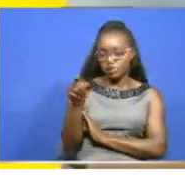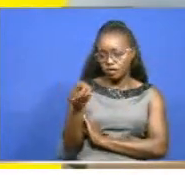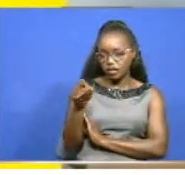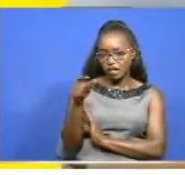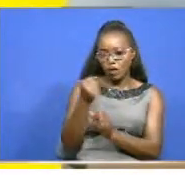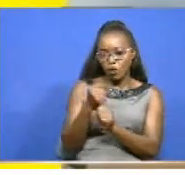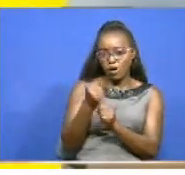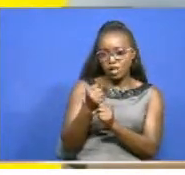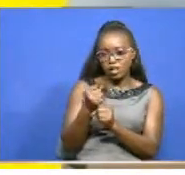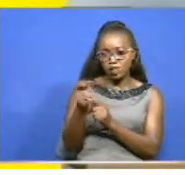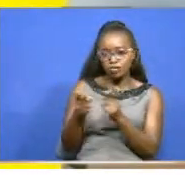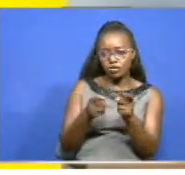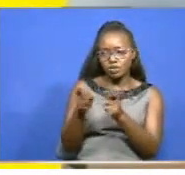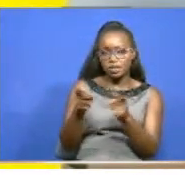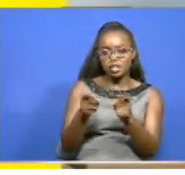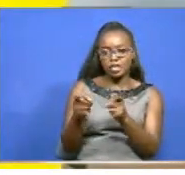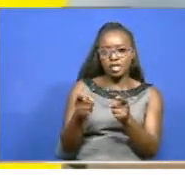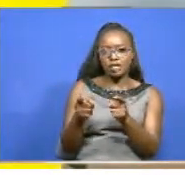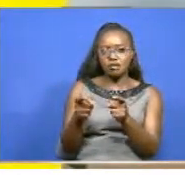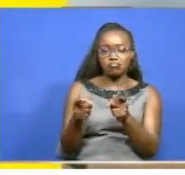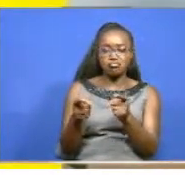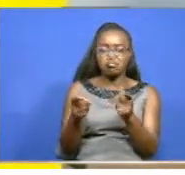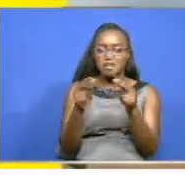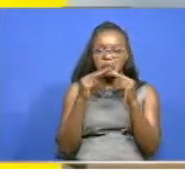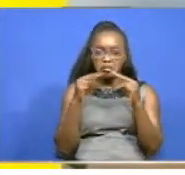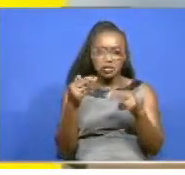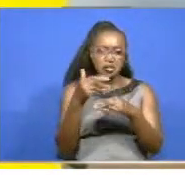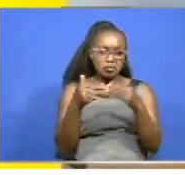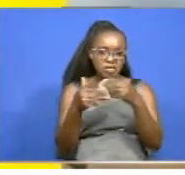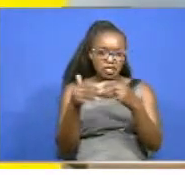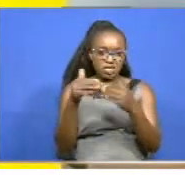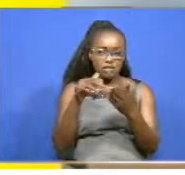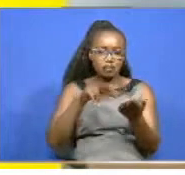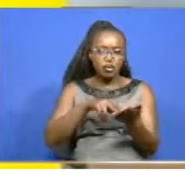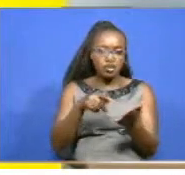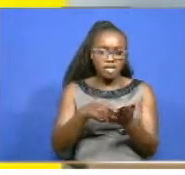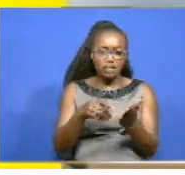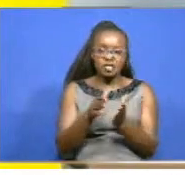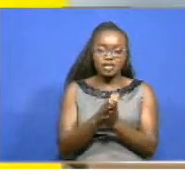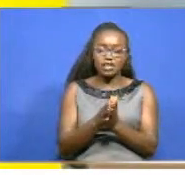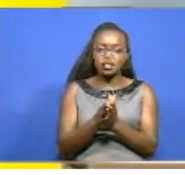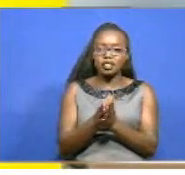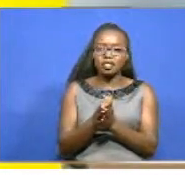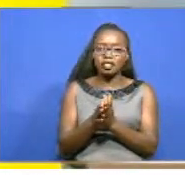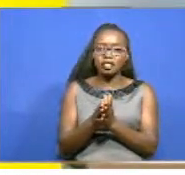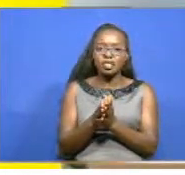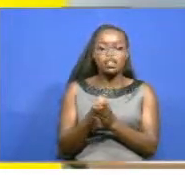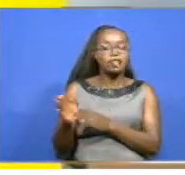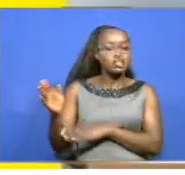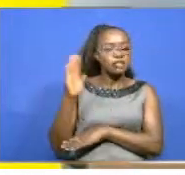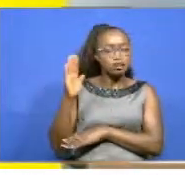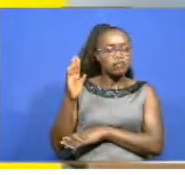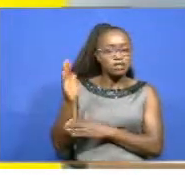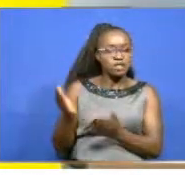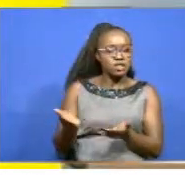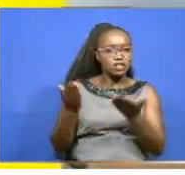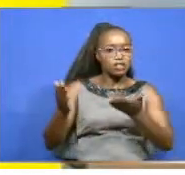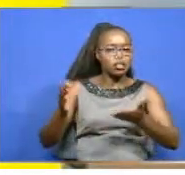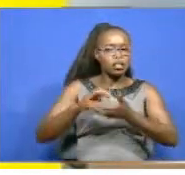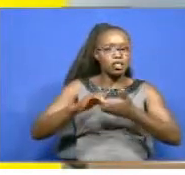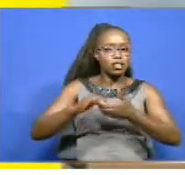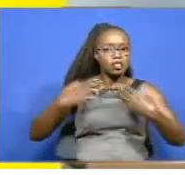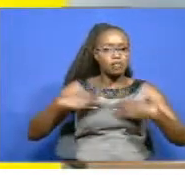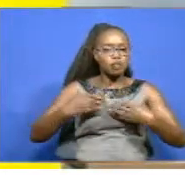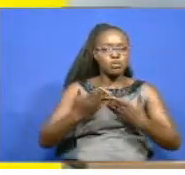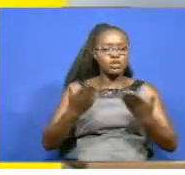steer, you know, what I would term peace-building initiatives and even foster security in the region, engaging the locals and